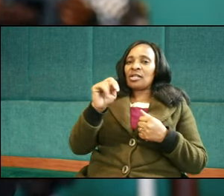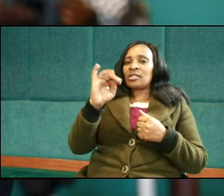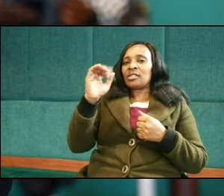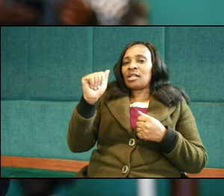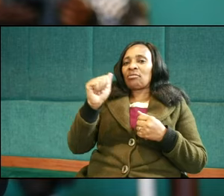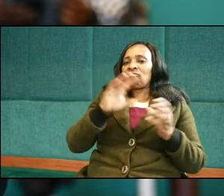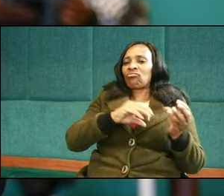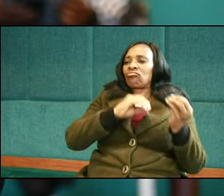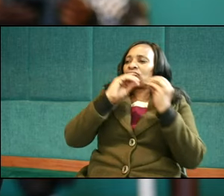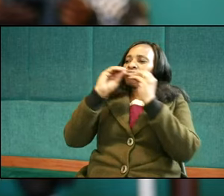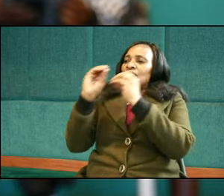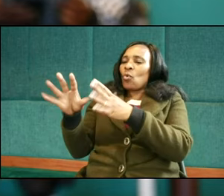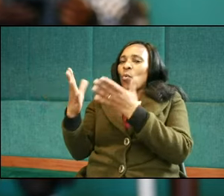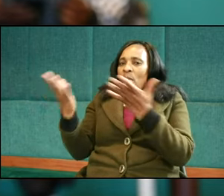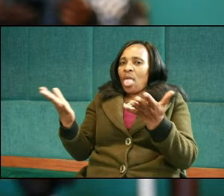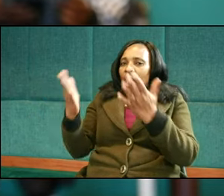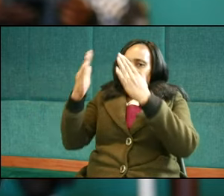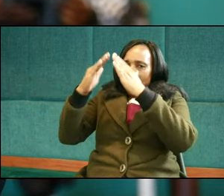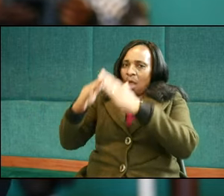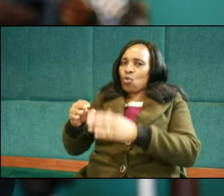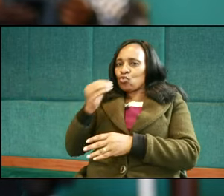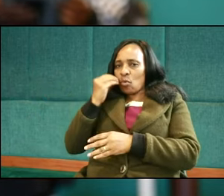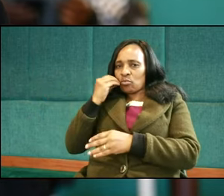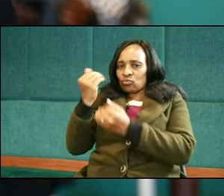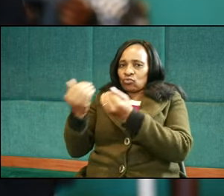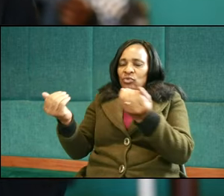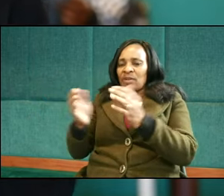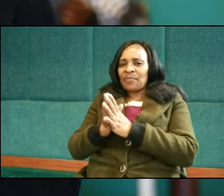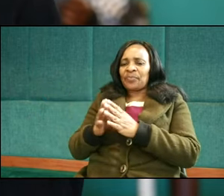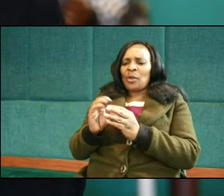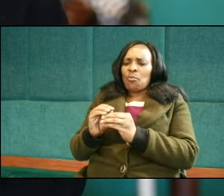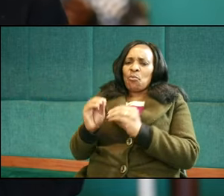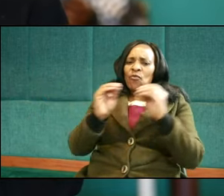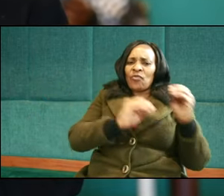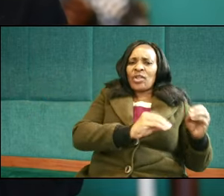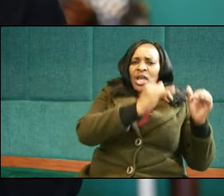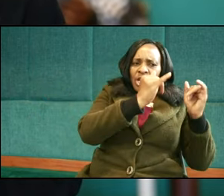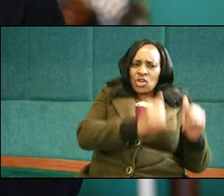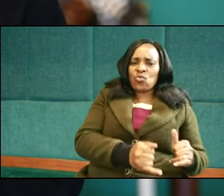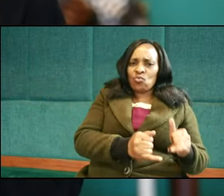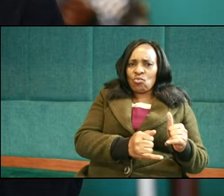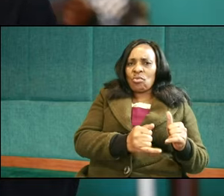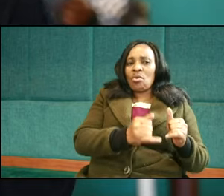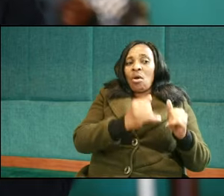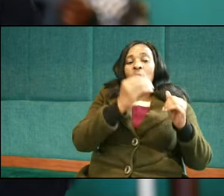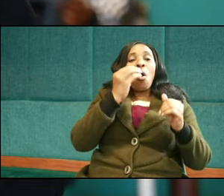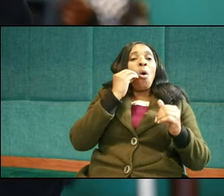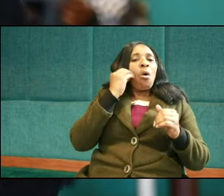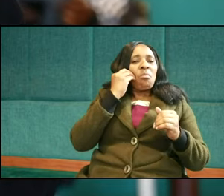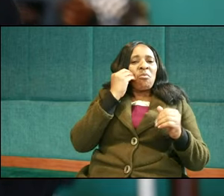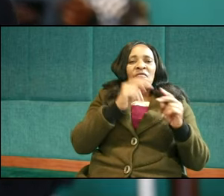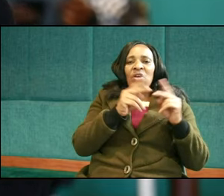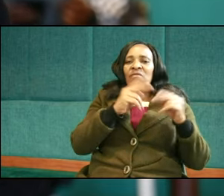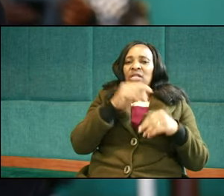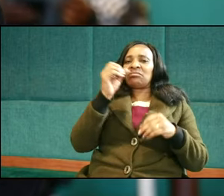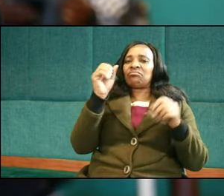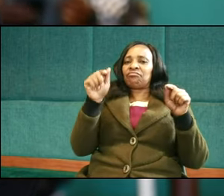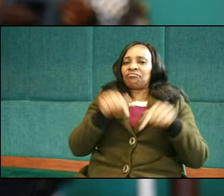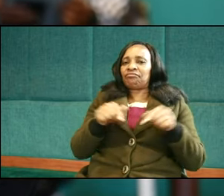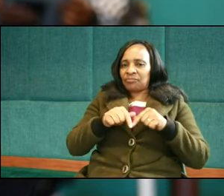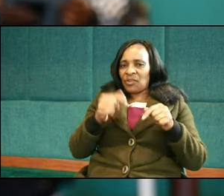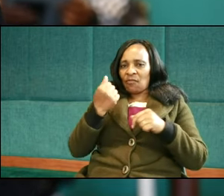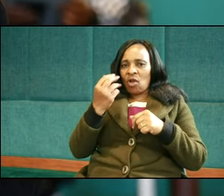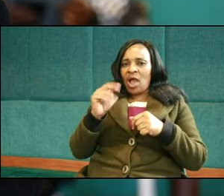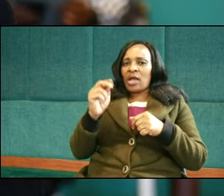the orphanage and left her there. Now, moving into a new place was scary for Anita. But the good thing is she